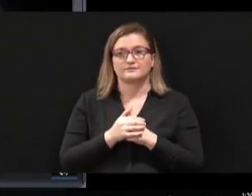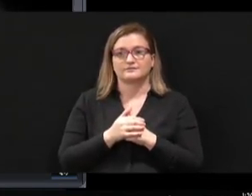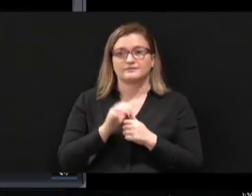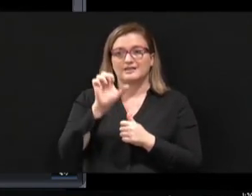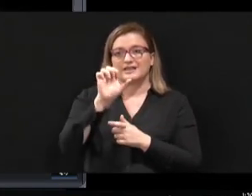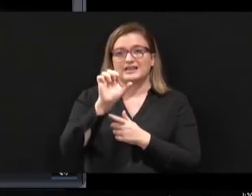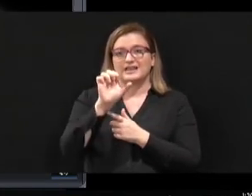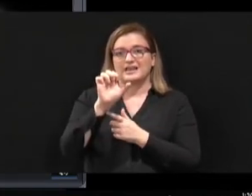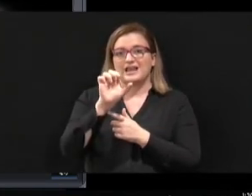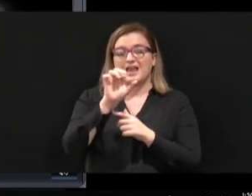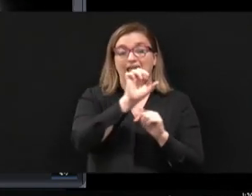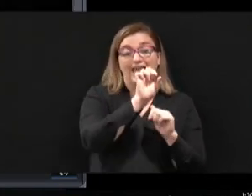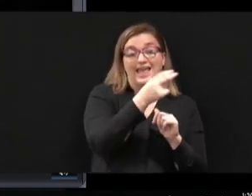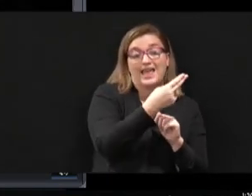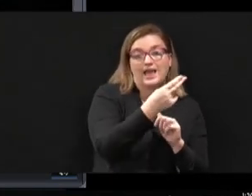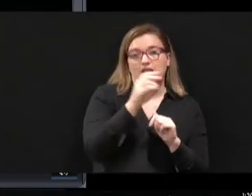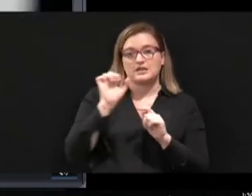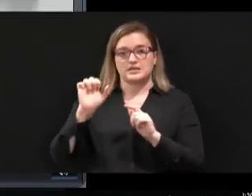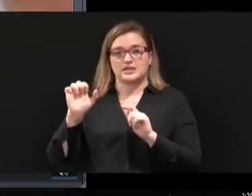E. E.